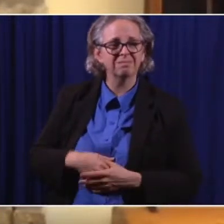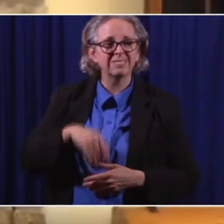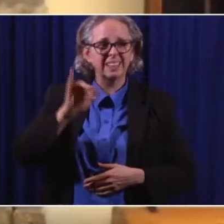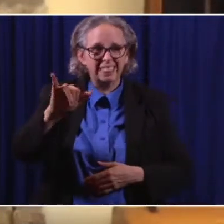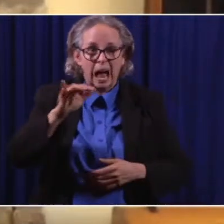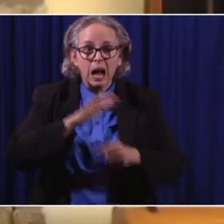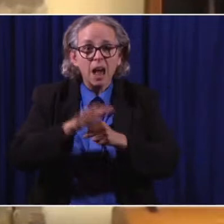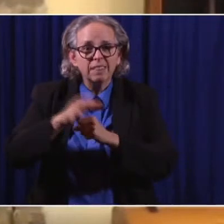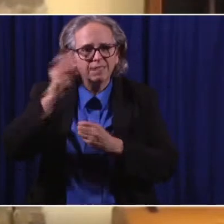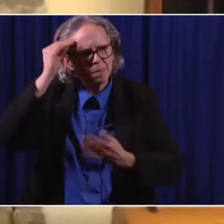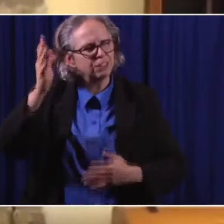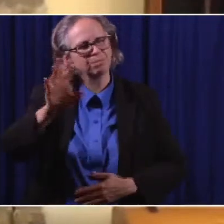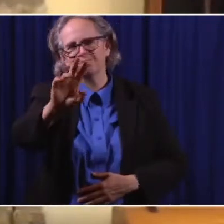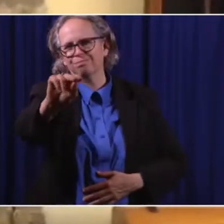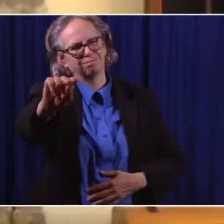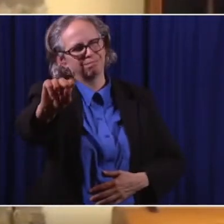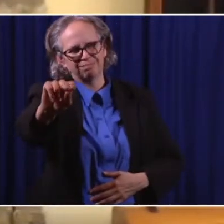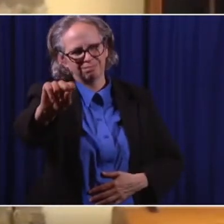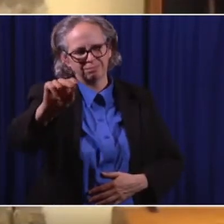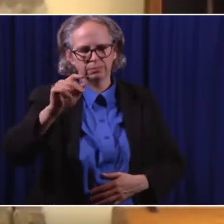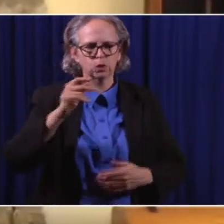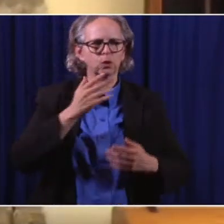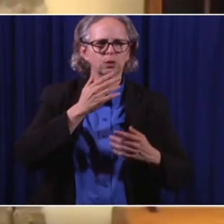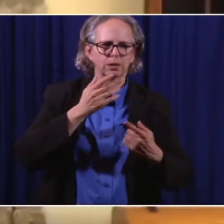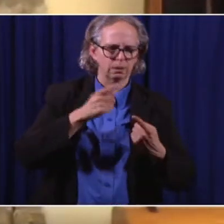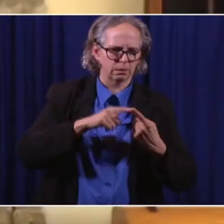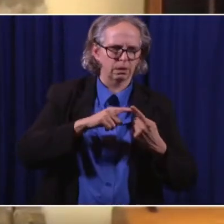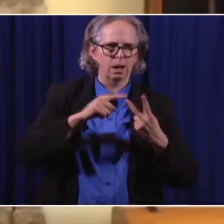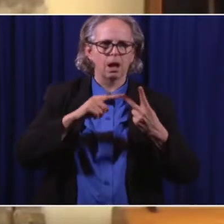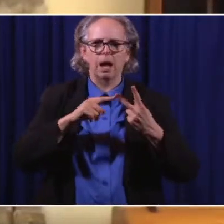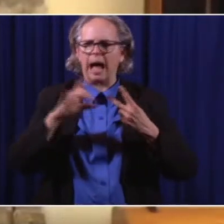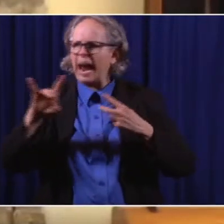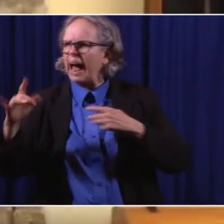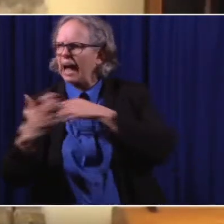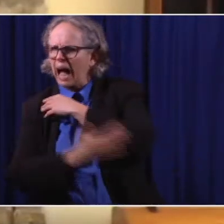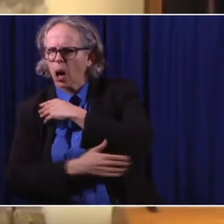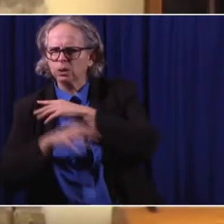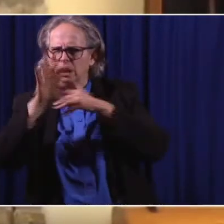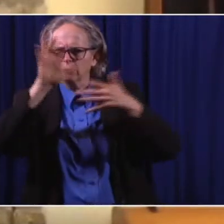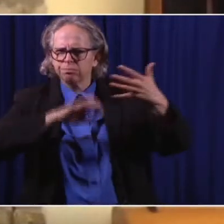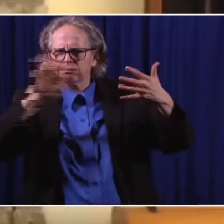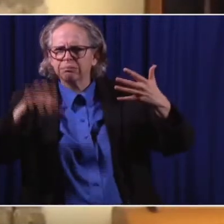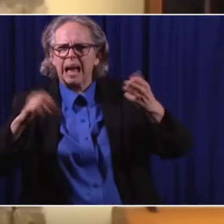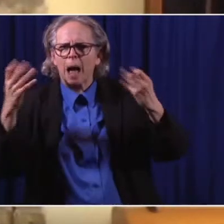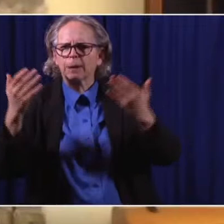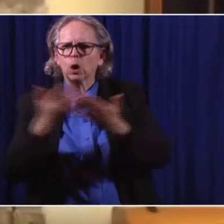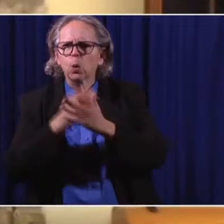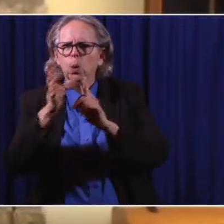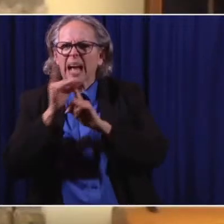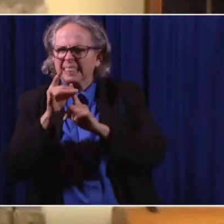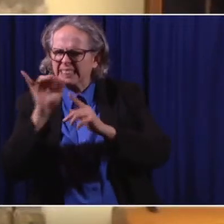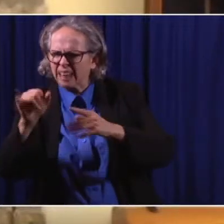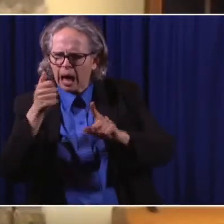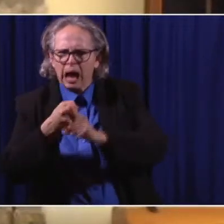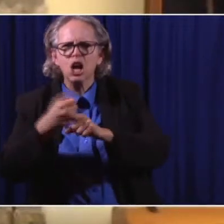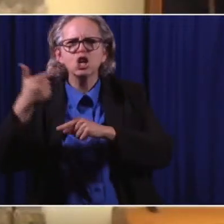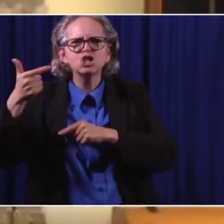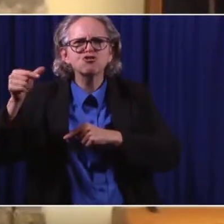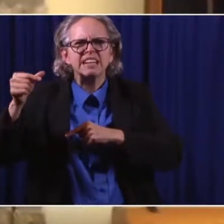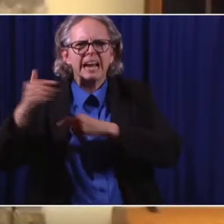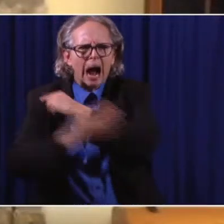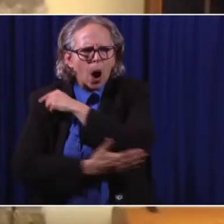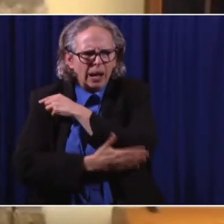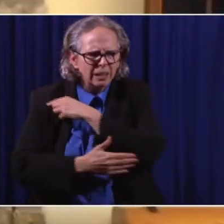of 88 counties and number of cases they've had in the last 2 weeks. I think I would look at if my school was